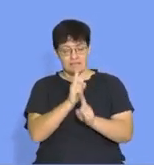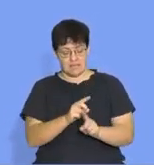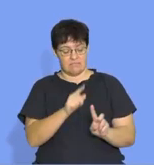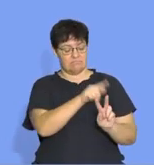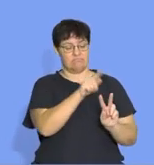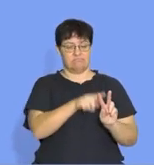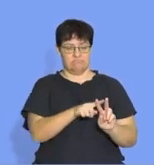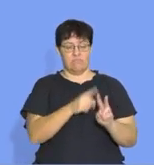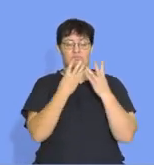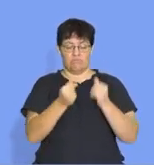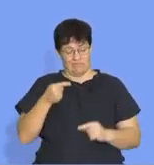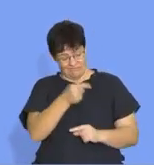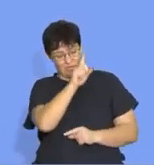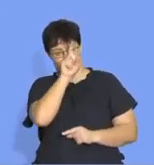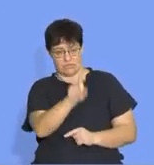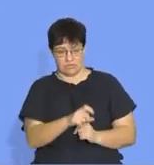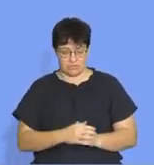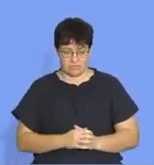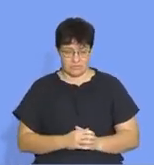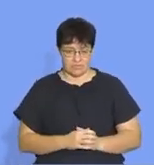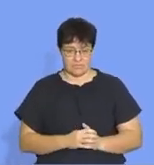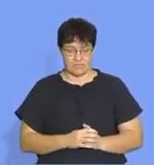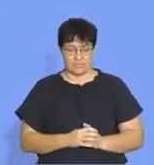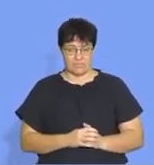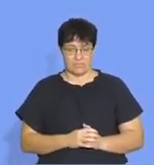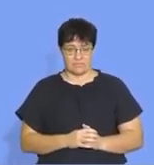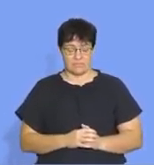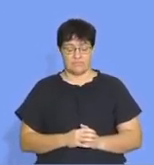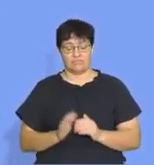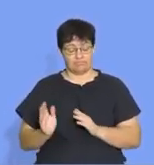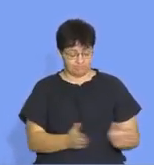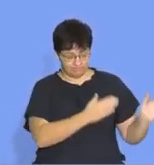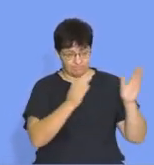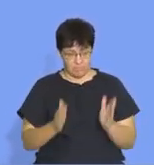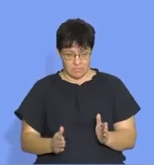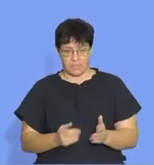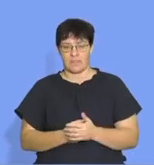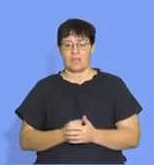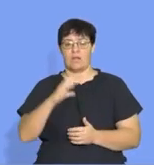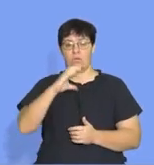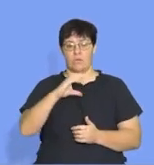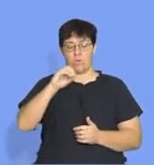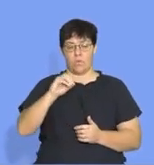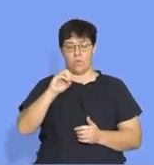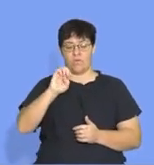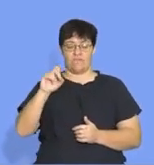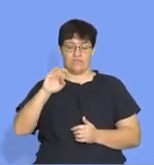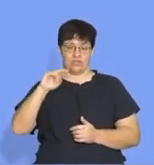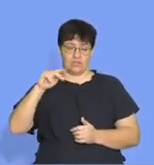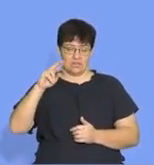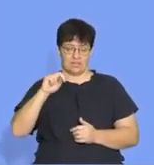this particular question. Another example where now the coefficient of the leading term is not